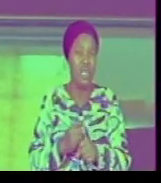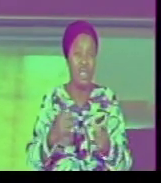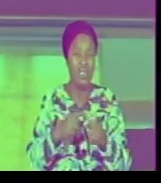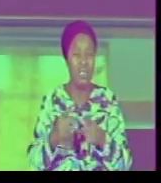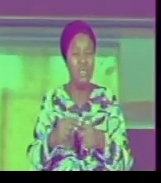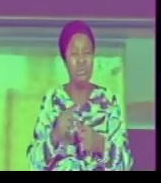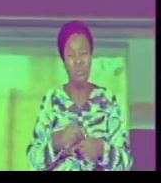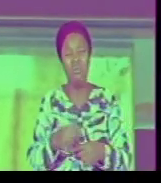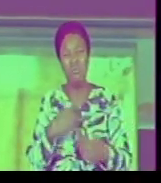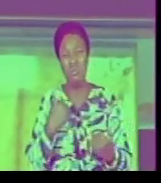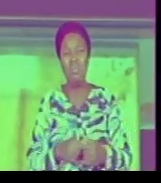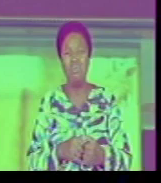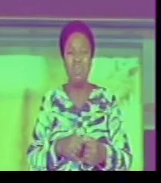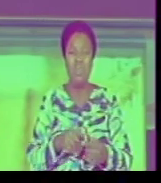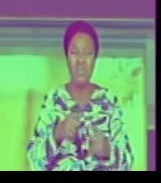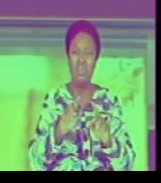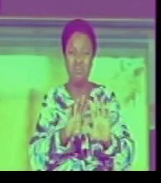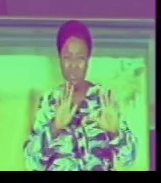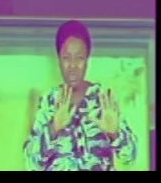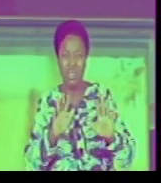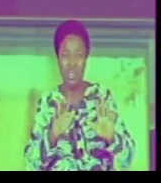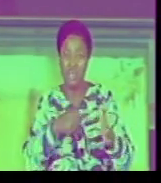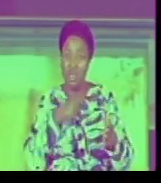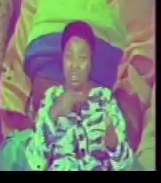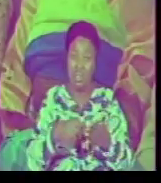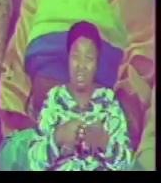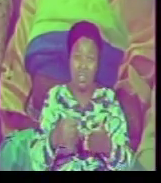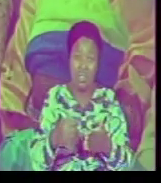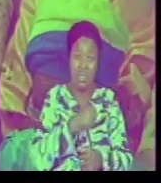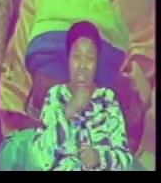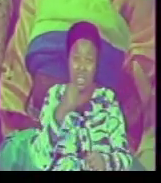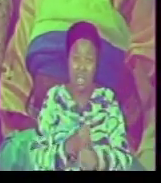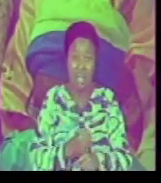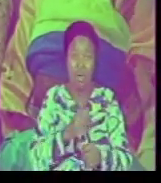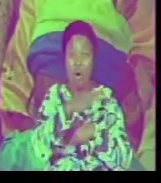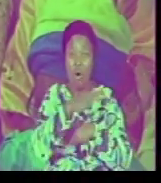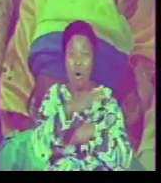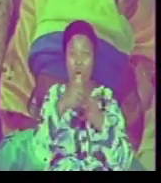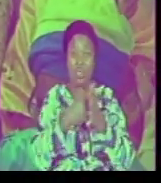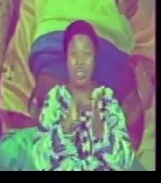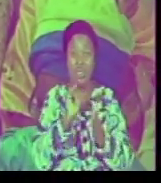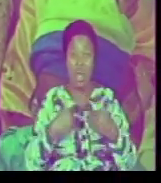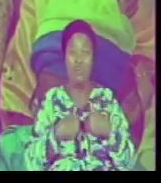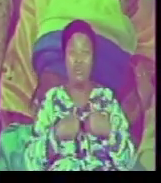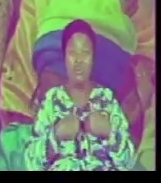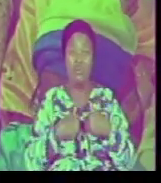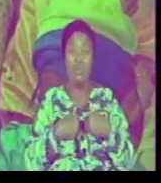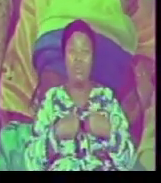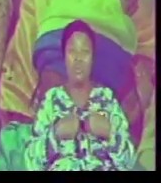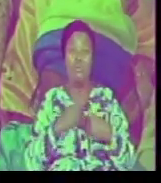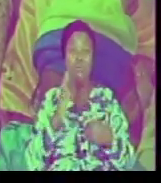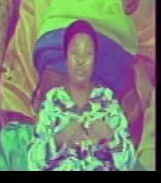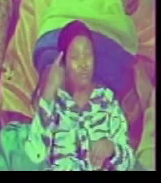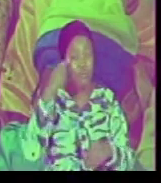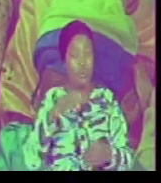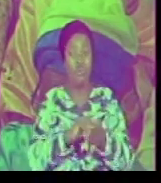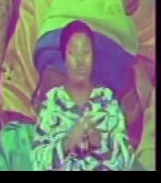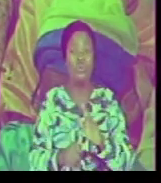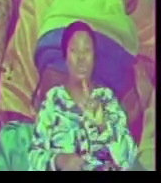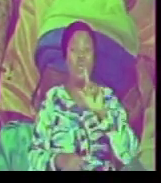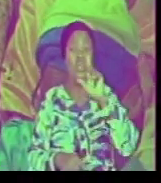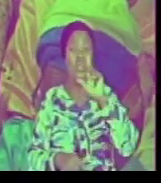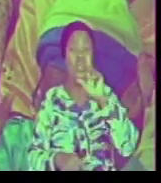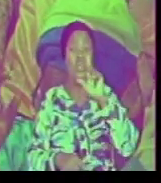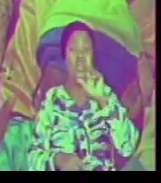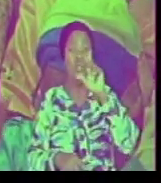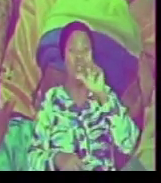Everything you should have done for those 20 years, everything you should have done for those 10 years, the spirit of fear is gone